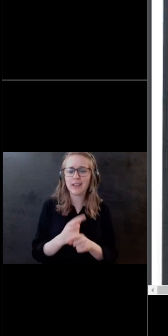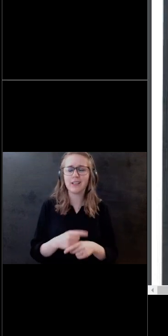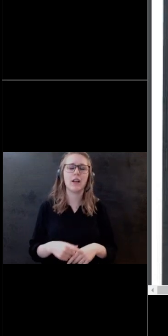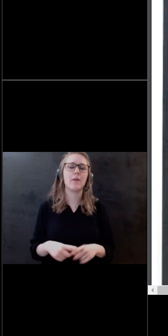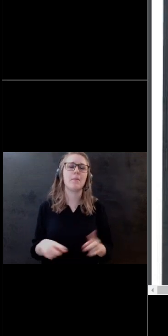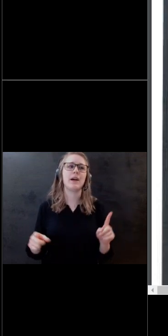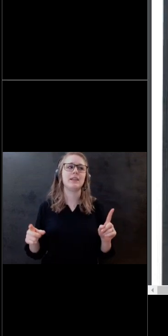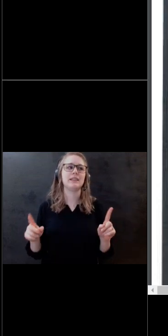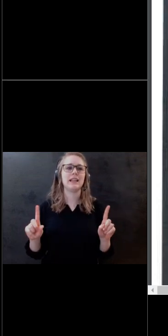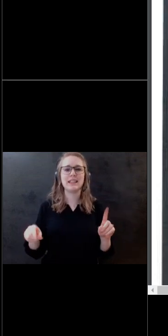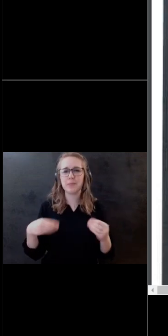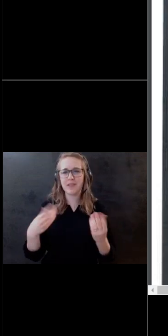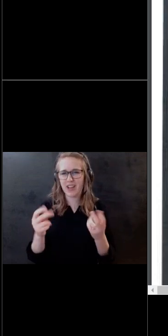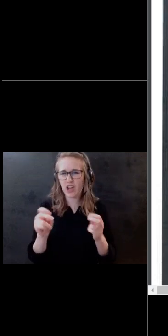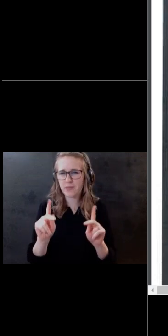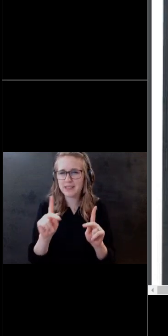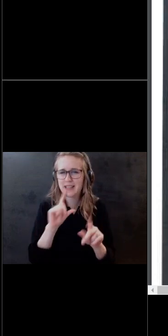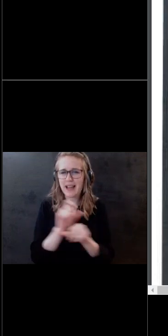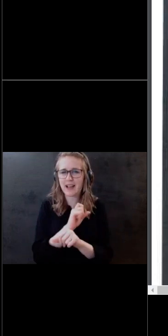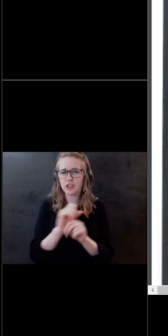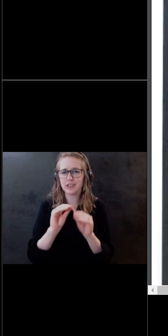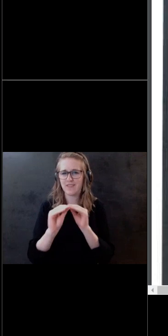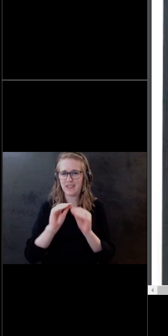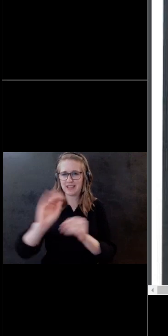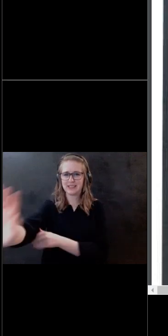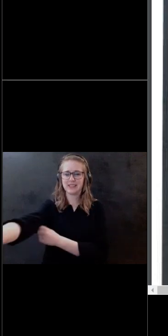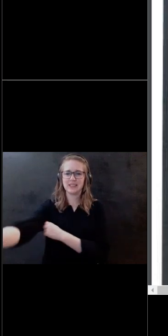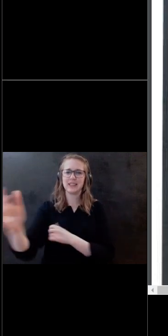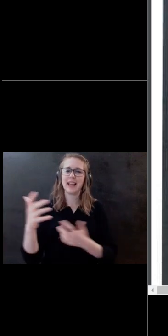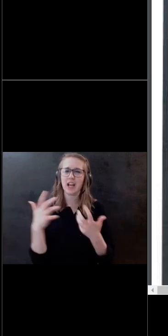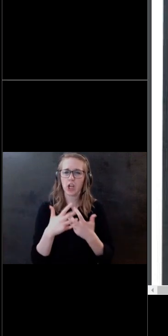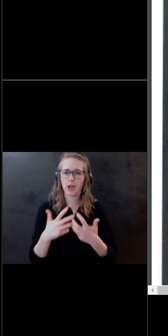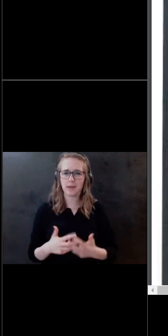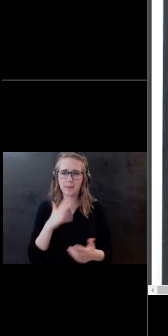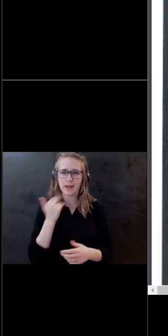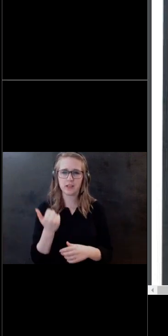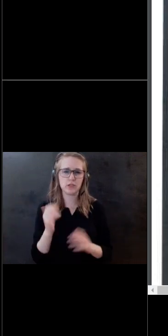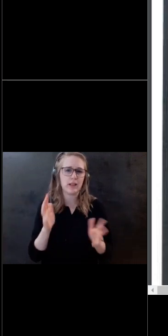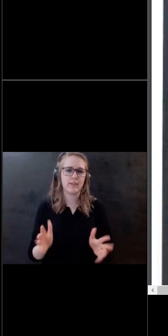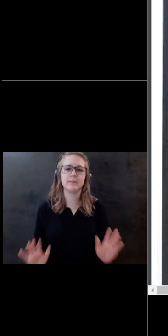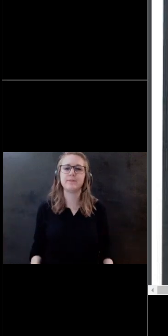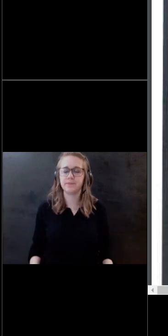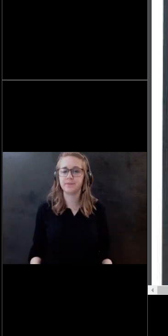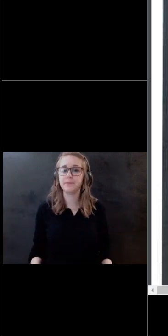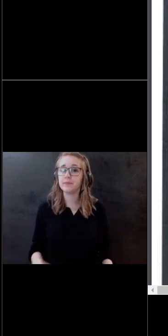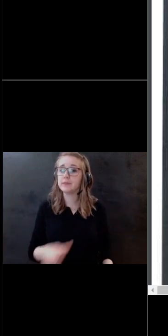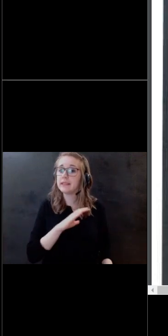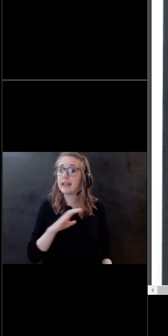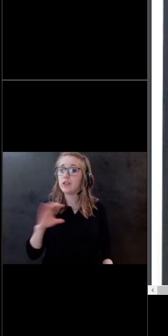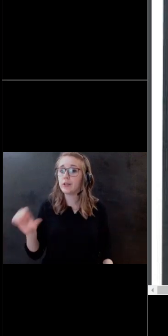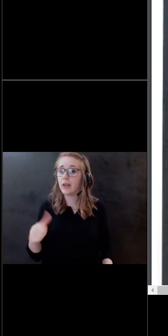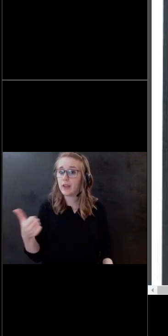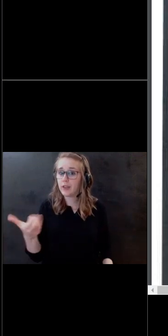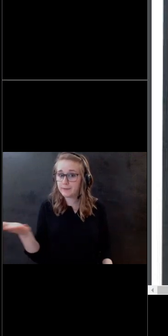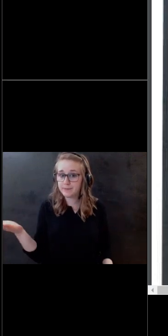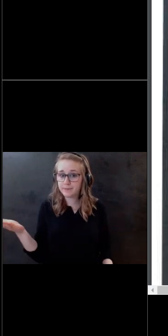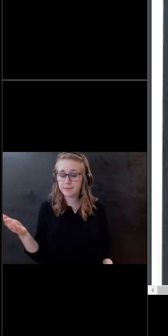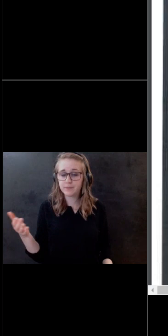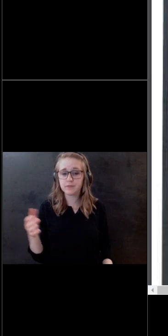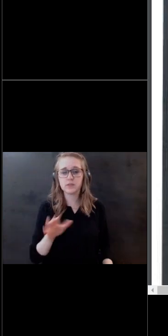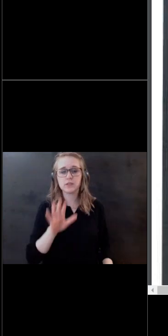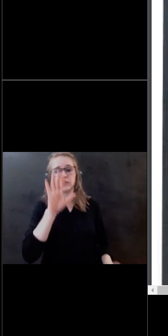need to give you the opportunity to actually fix this and make these accommodations. So I'll leave it there. Council, was there anything else? So just